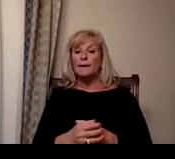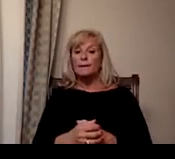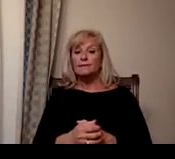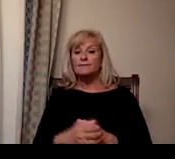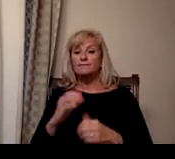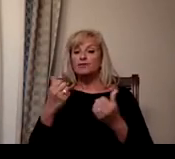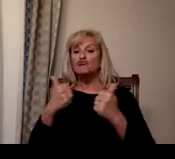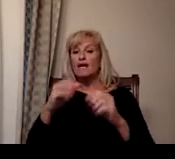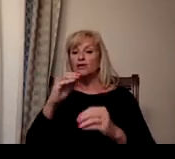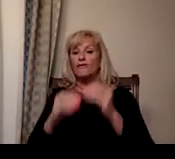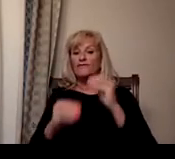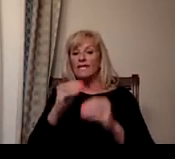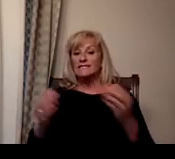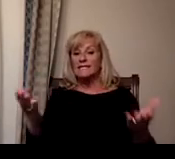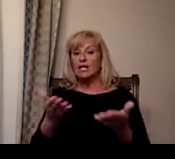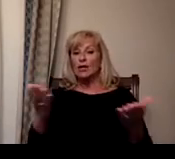fix that here.